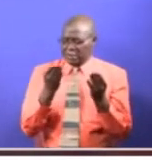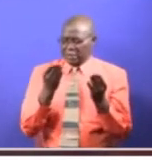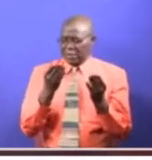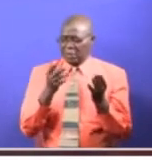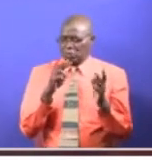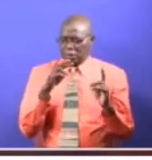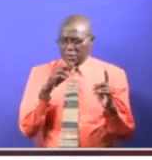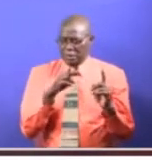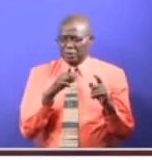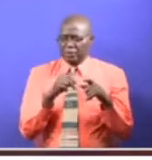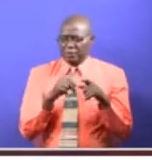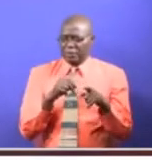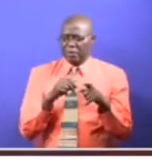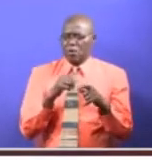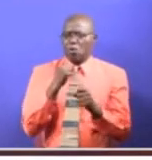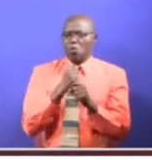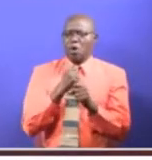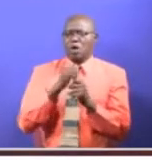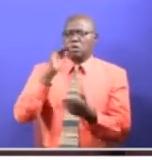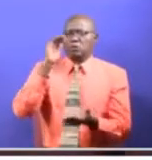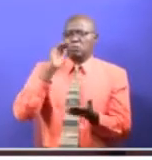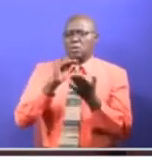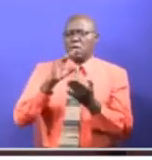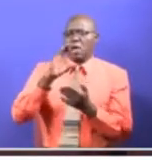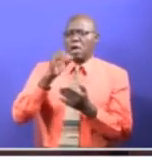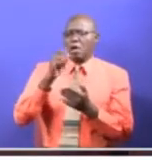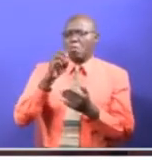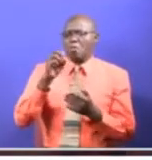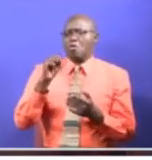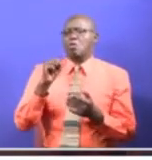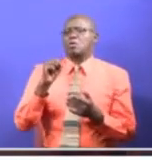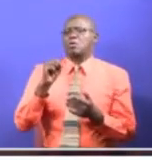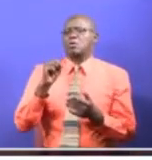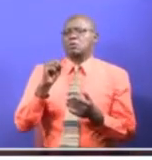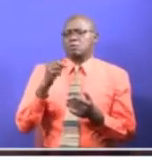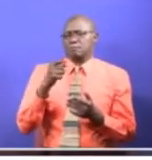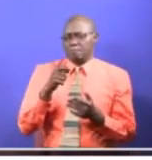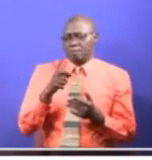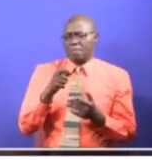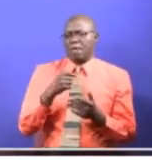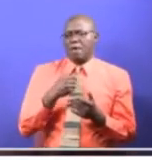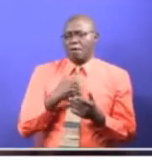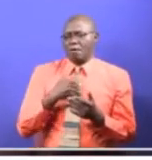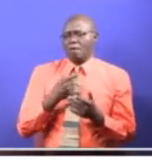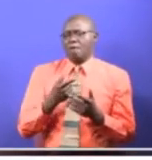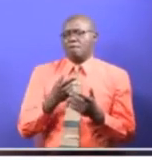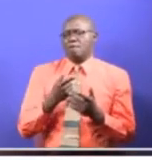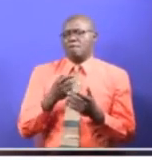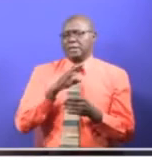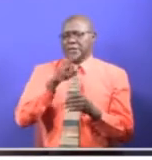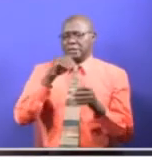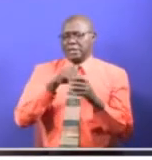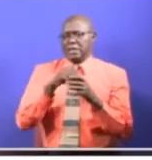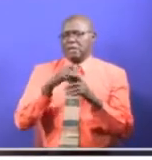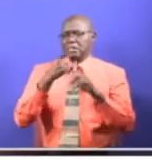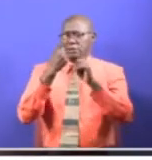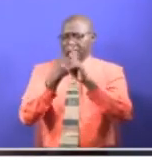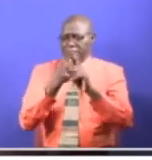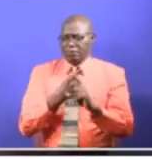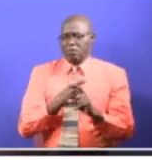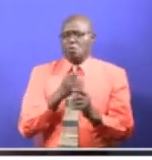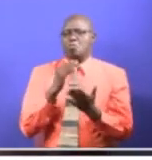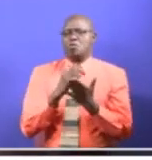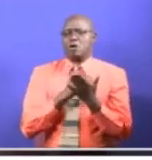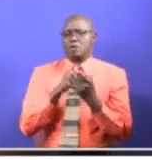is working towards reducing our carbon footprint. Epson internally has several programs in place,